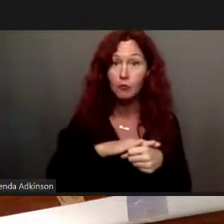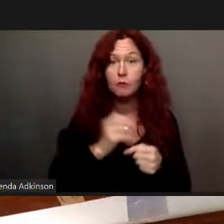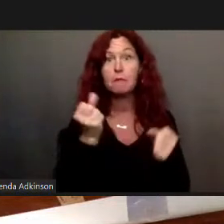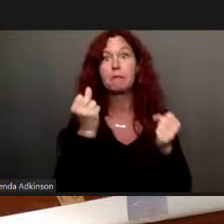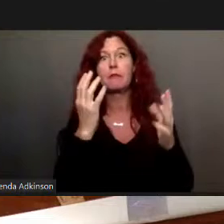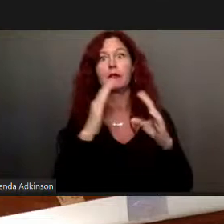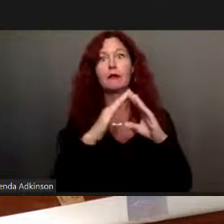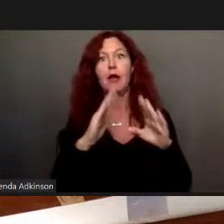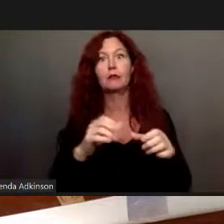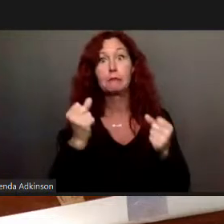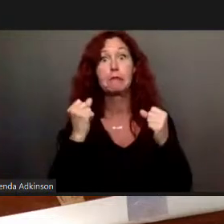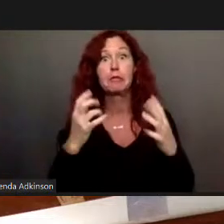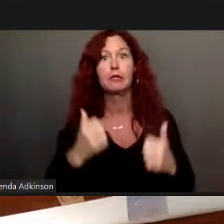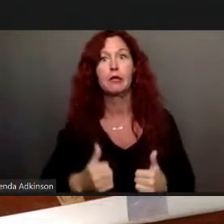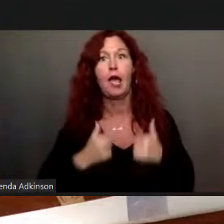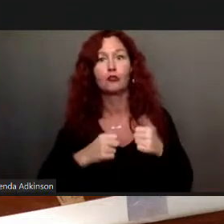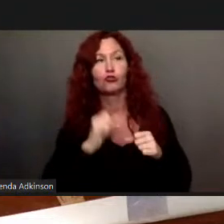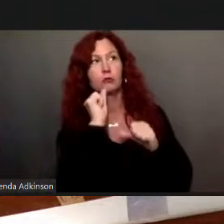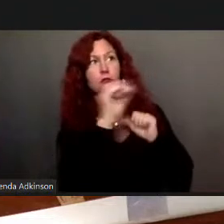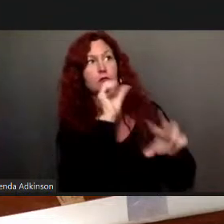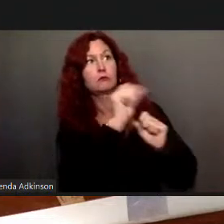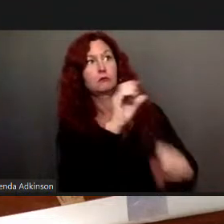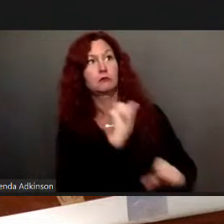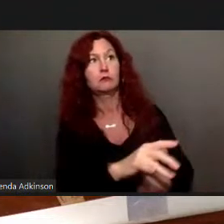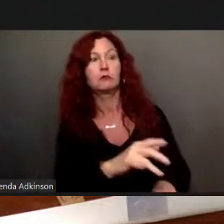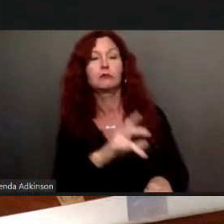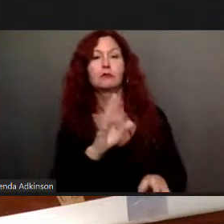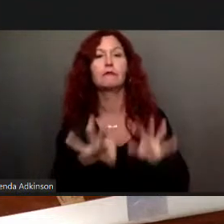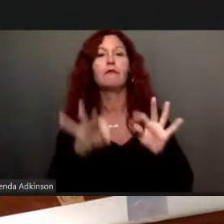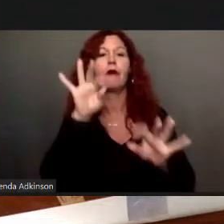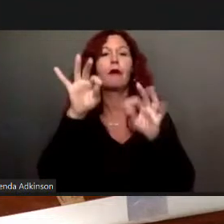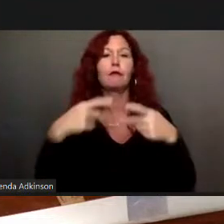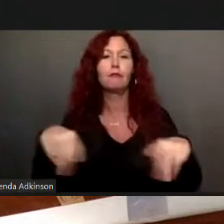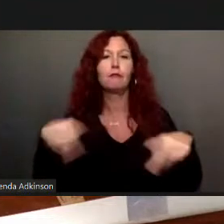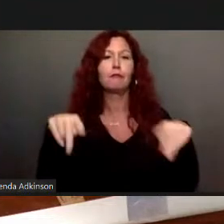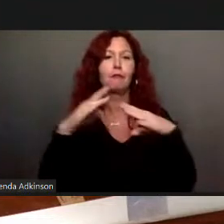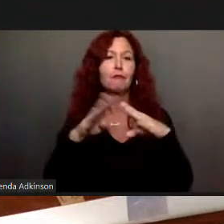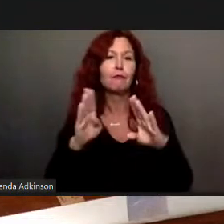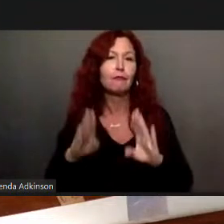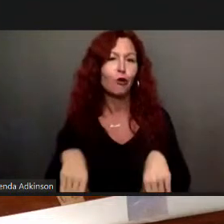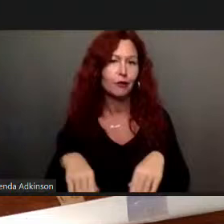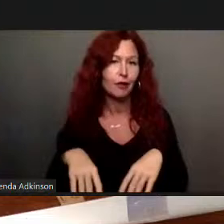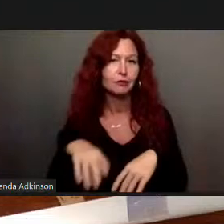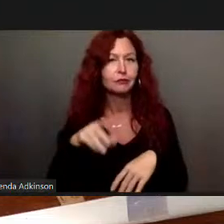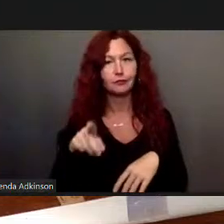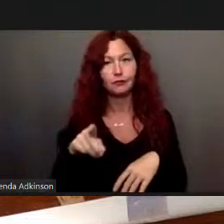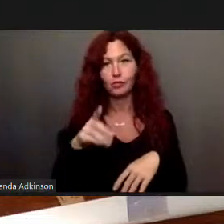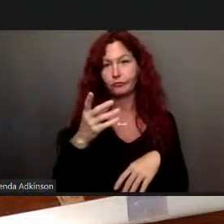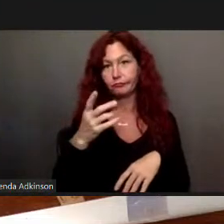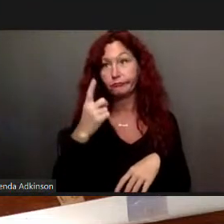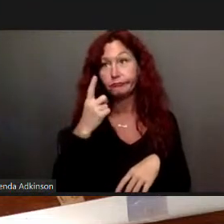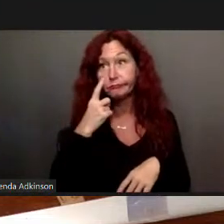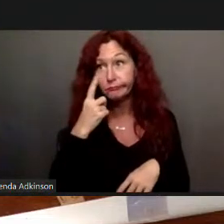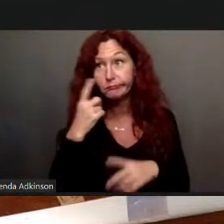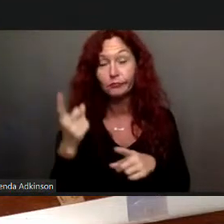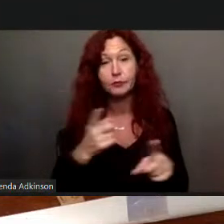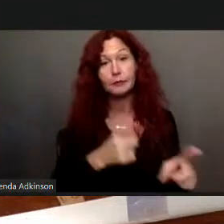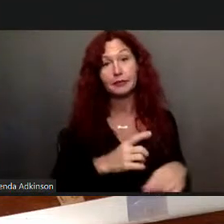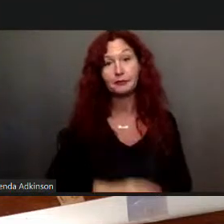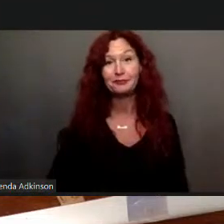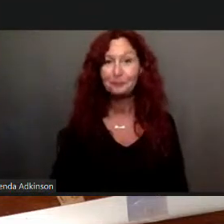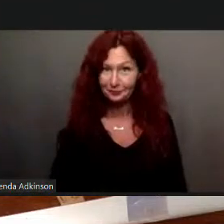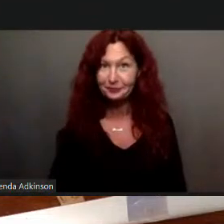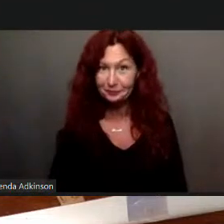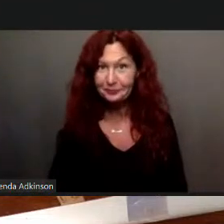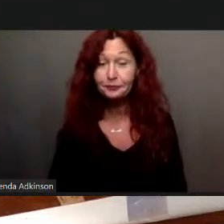and we put him in touch with Miami-Dade police so that he could give Miami-Dade police the addresses to go check out whatever happens on the weekend. Okay, I think